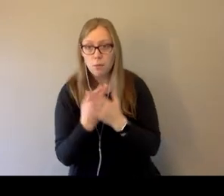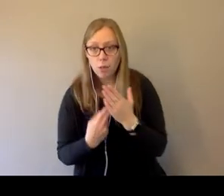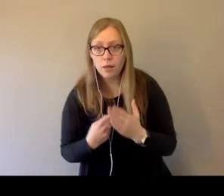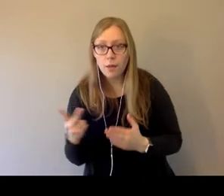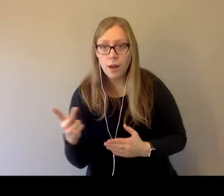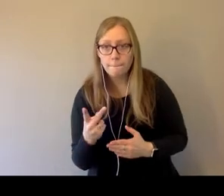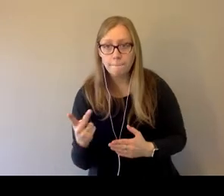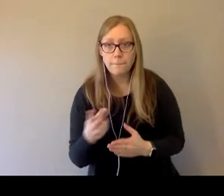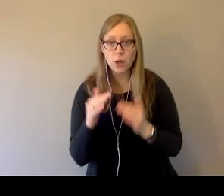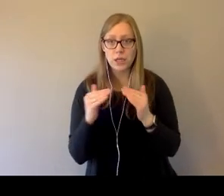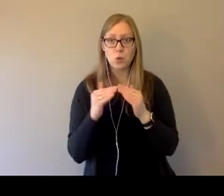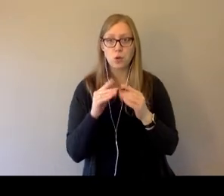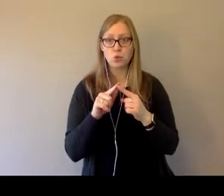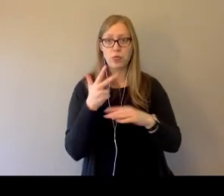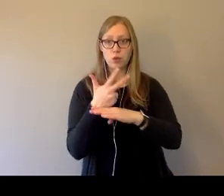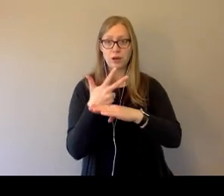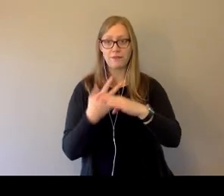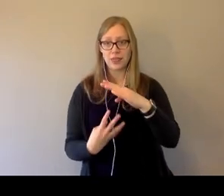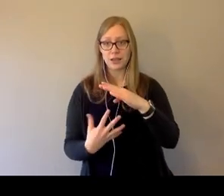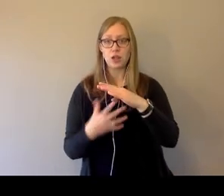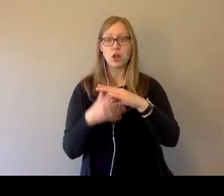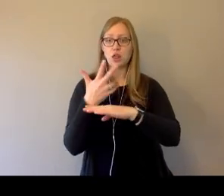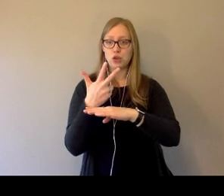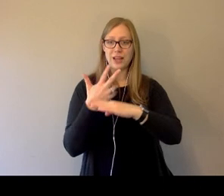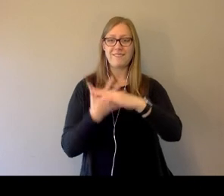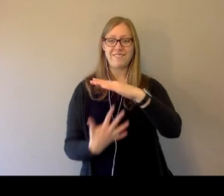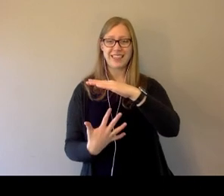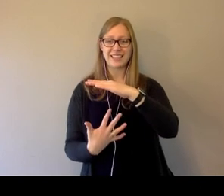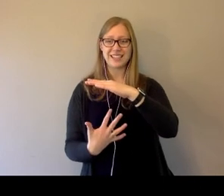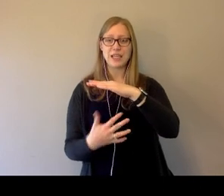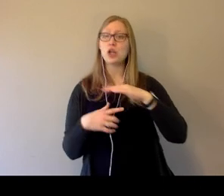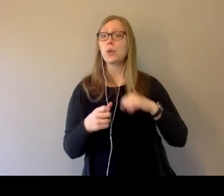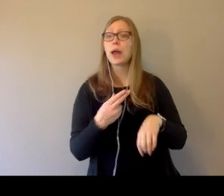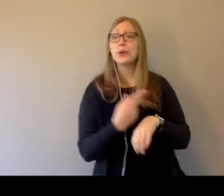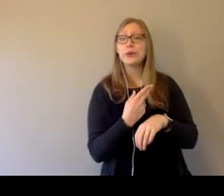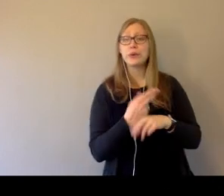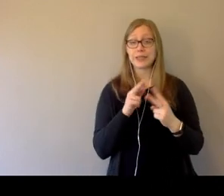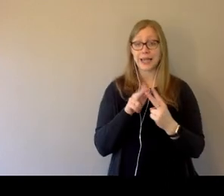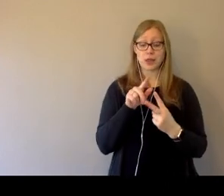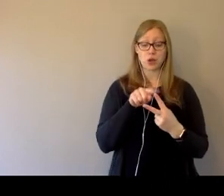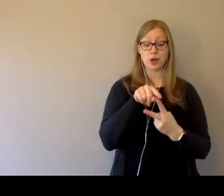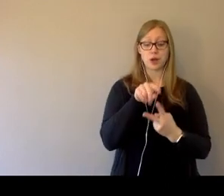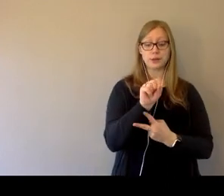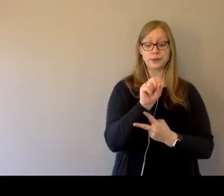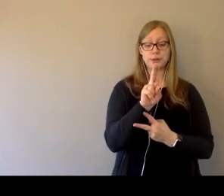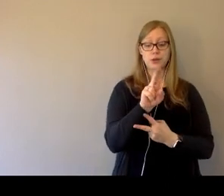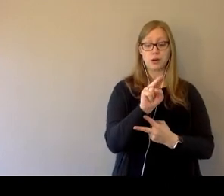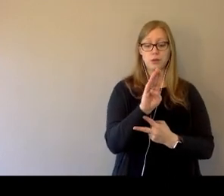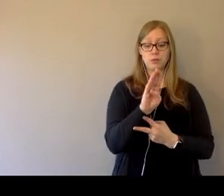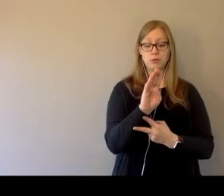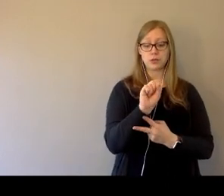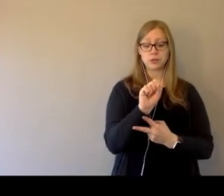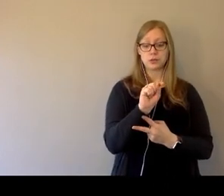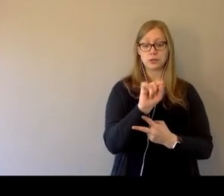Um, Whether you said substitution or transitive property, I think either of those would be okay. And so these are